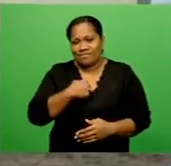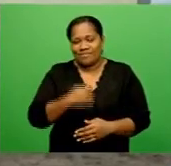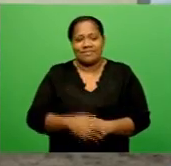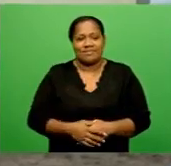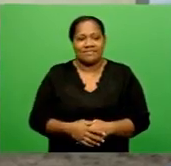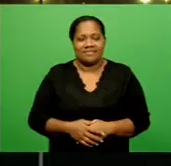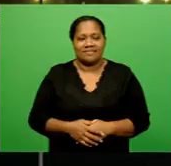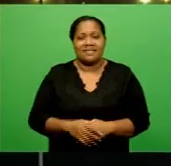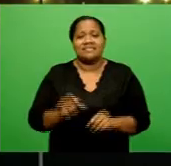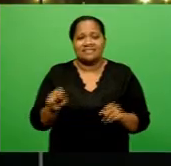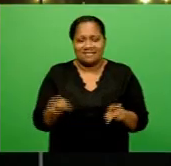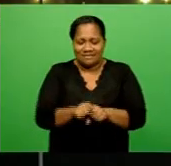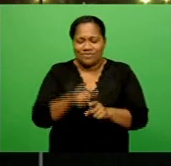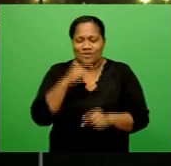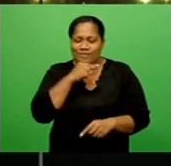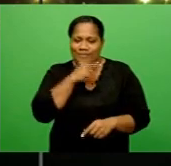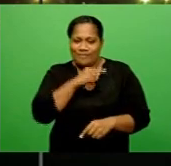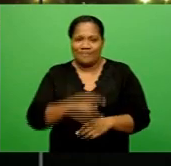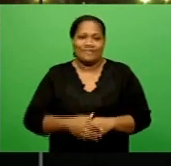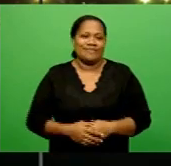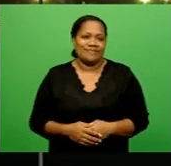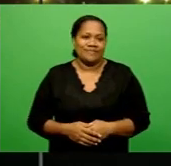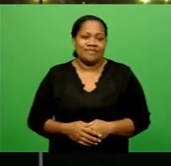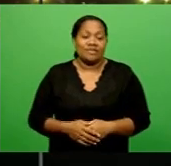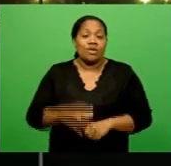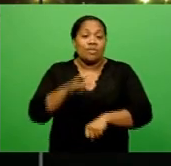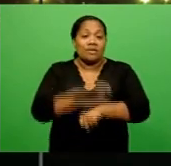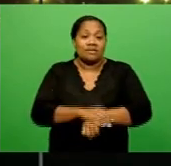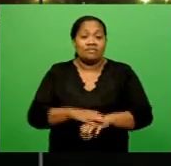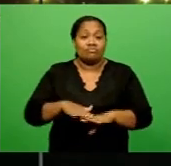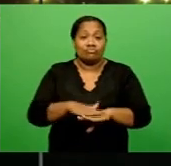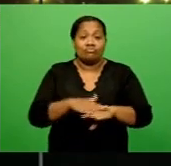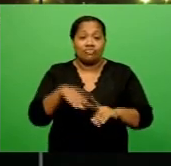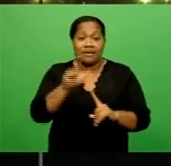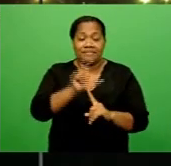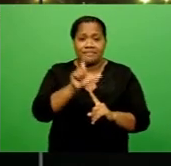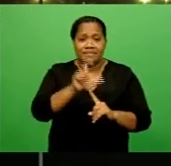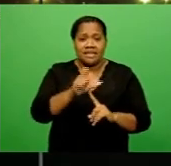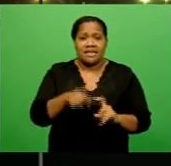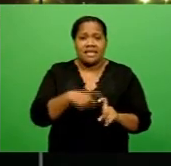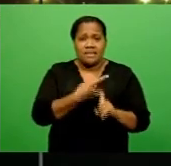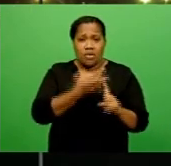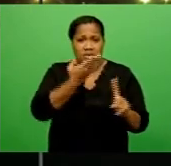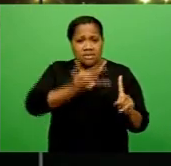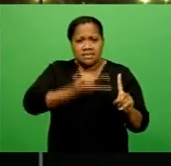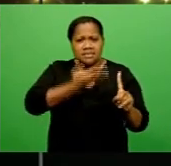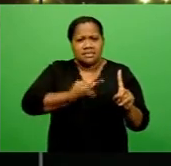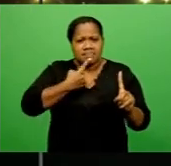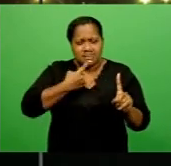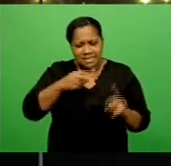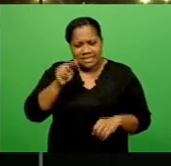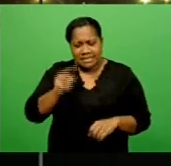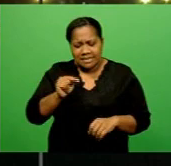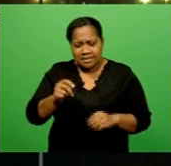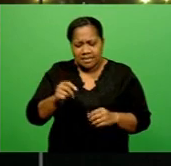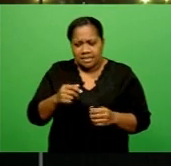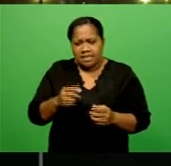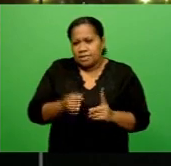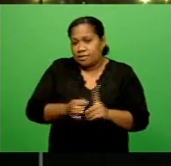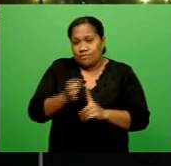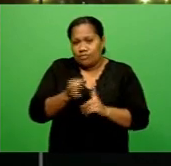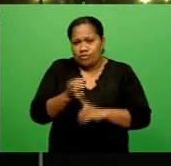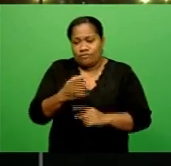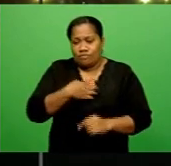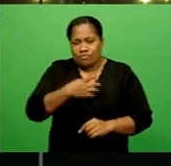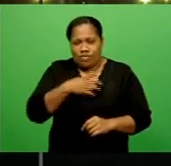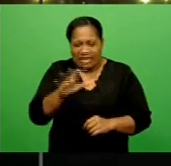boys too. Police Blue captain Keponi Paul believes that there are a lot of areas they will need to improve on ahead